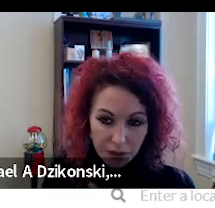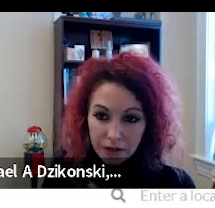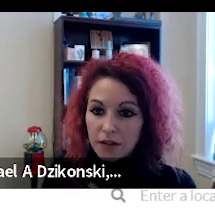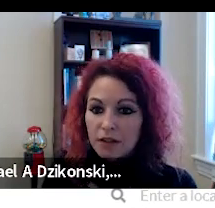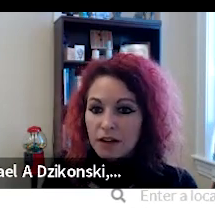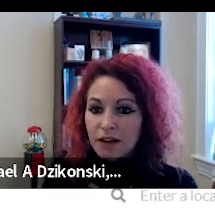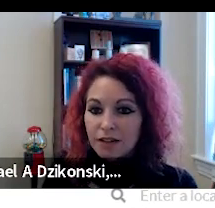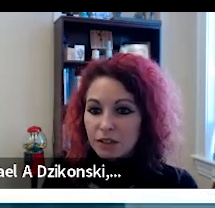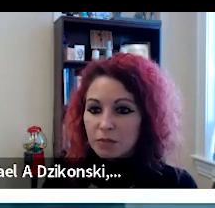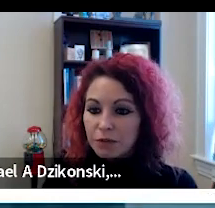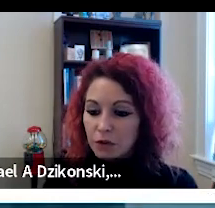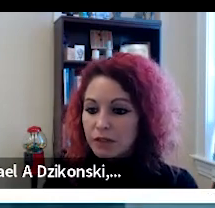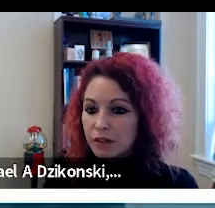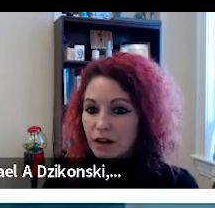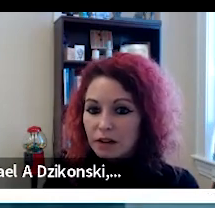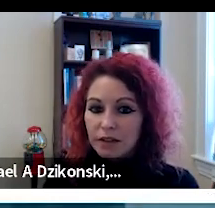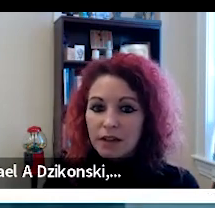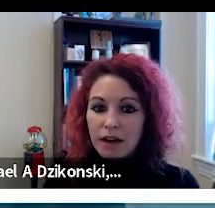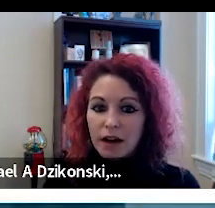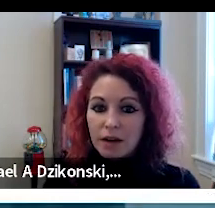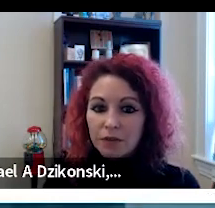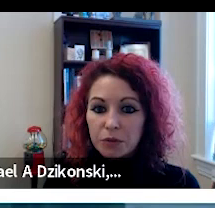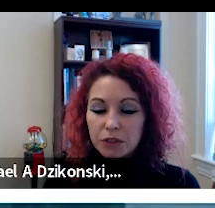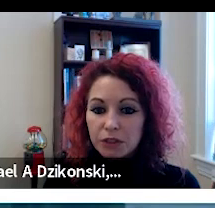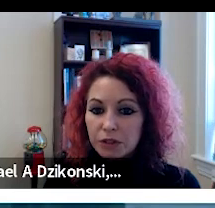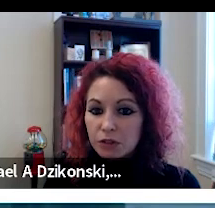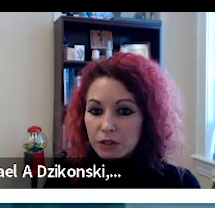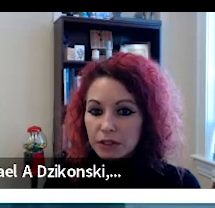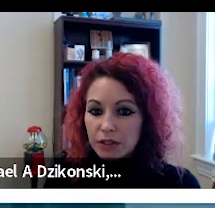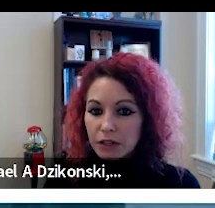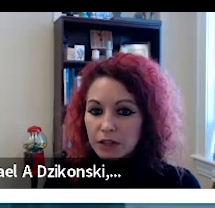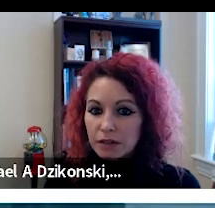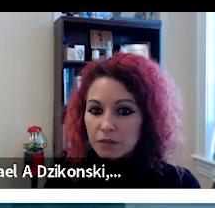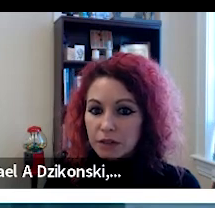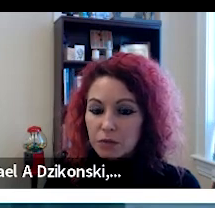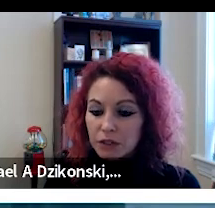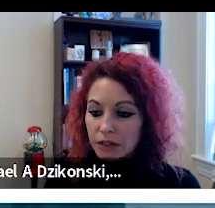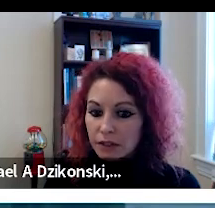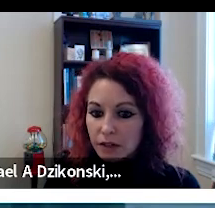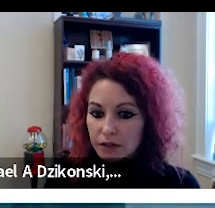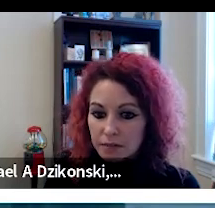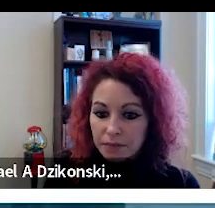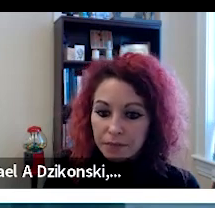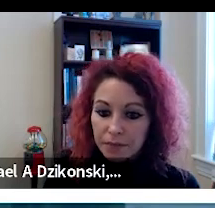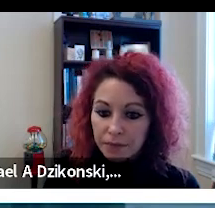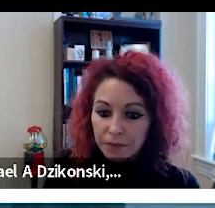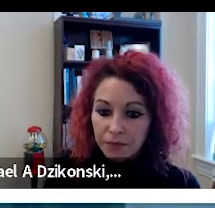we're going to be focusing on. If you want to share your screen again, Jenny, we can move to the next